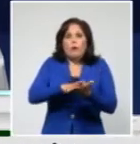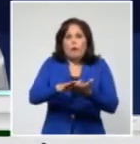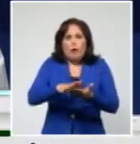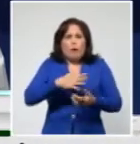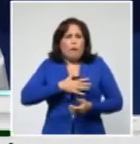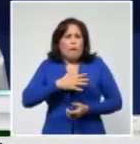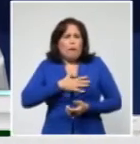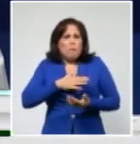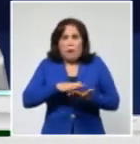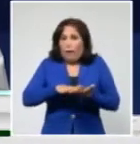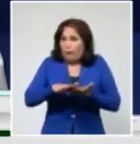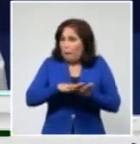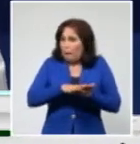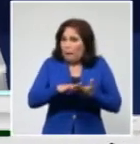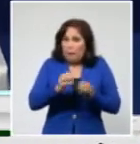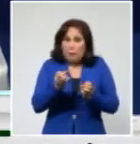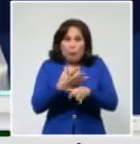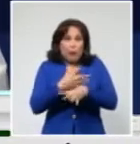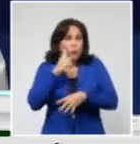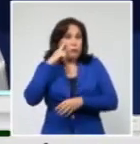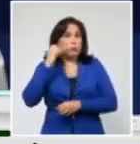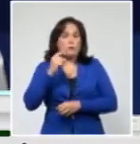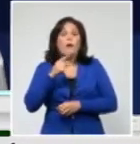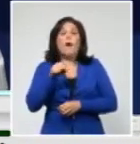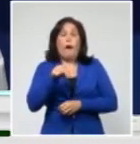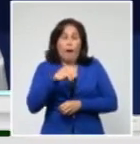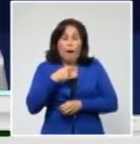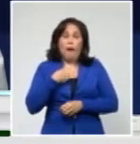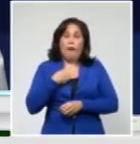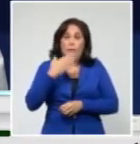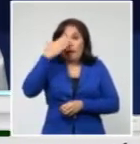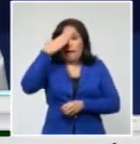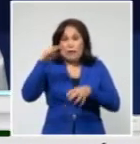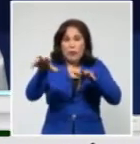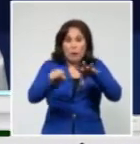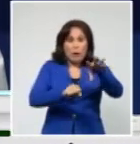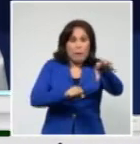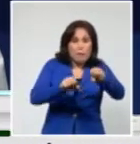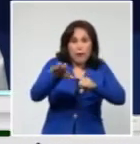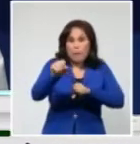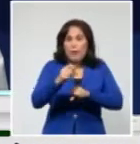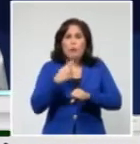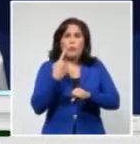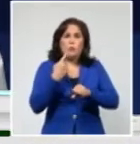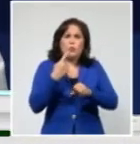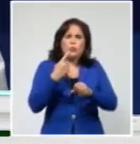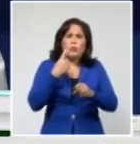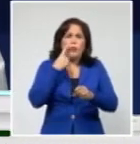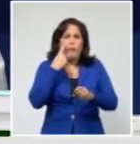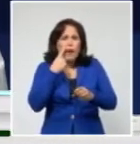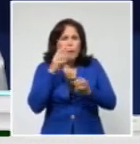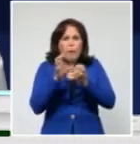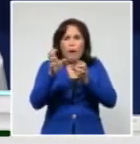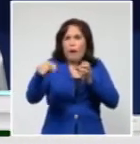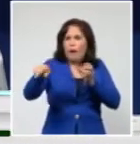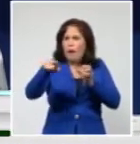or pediatric cases to have tested positive for the virus in the country. Of